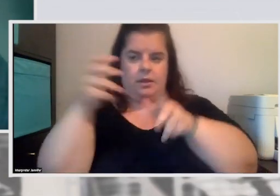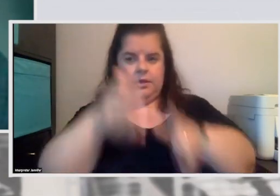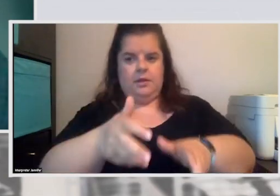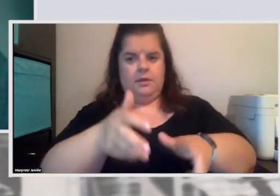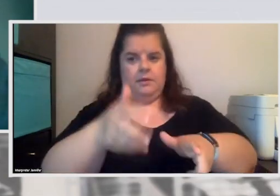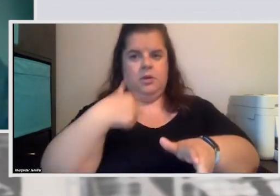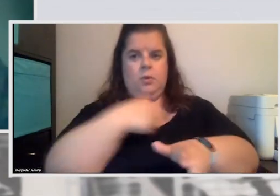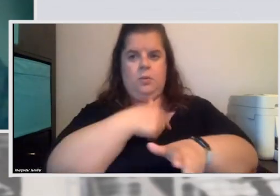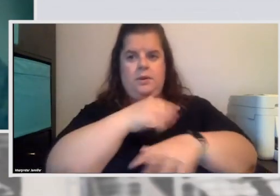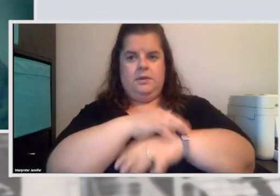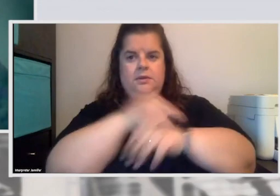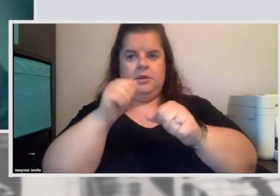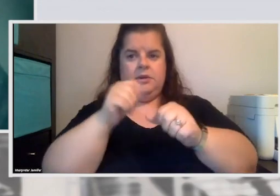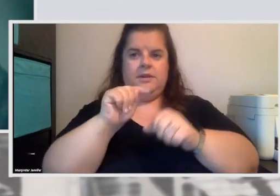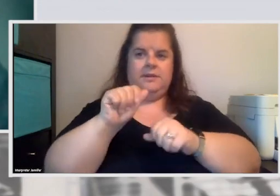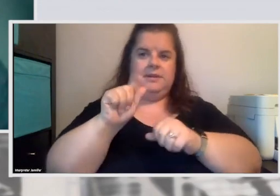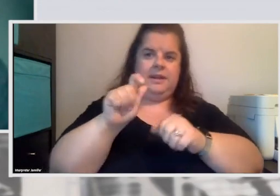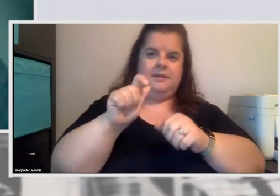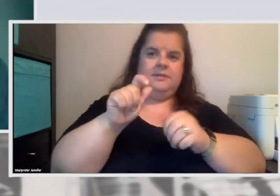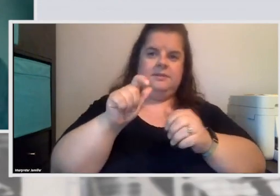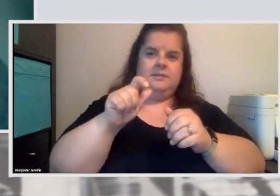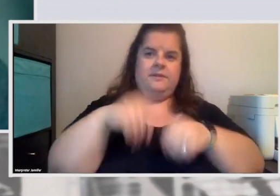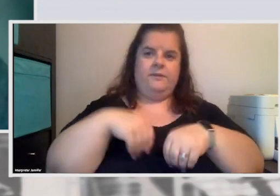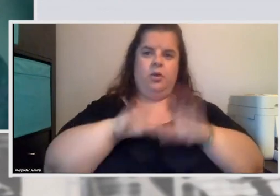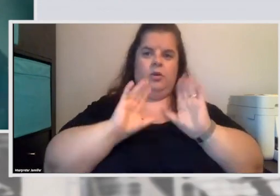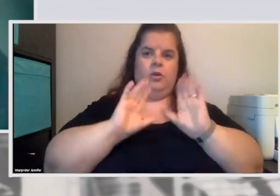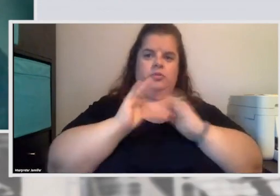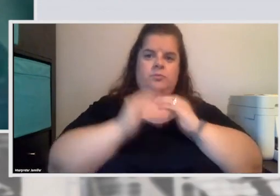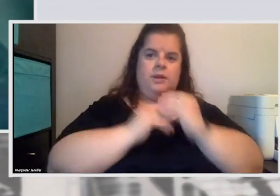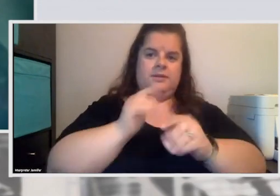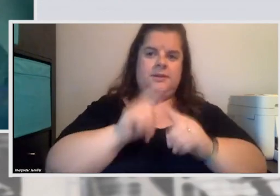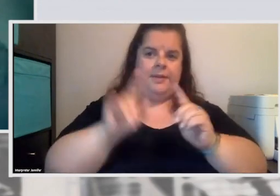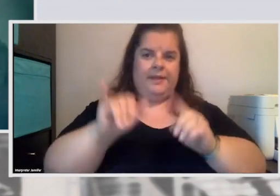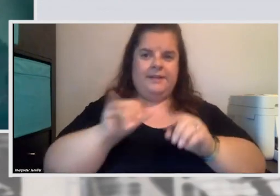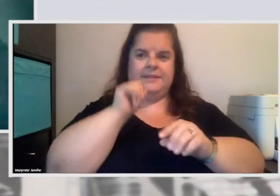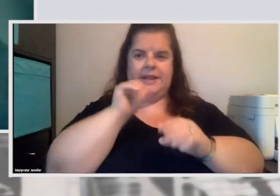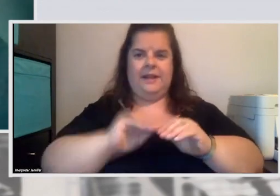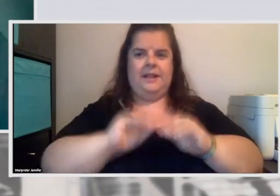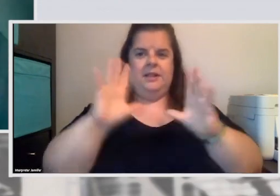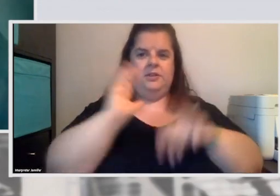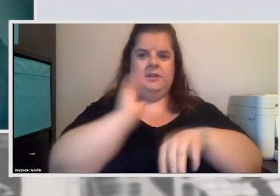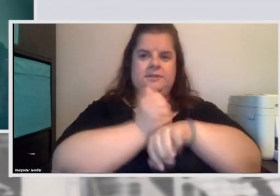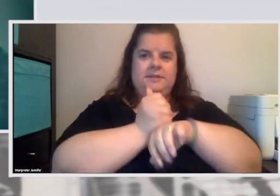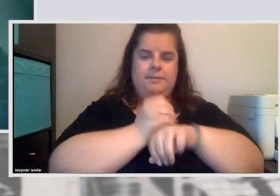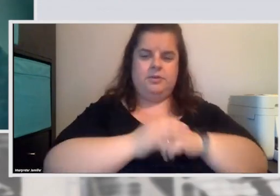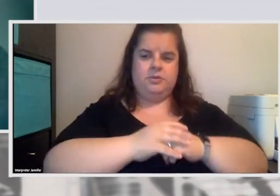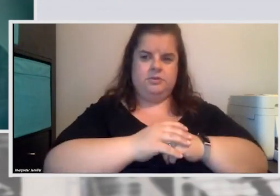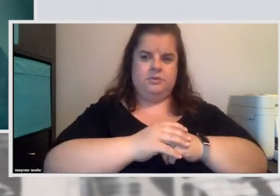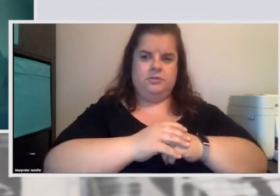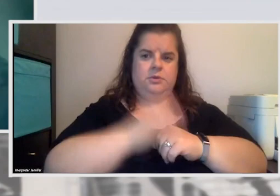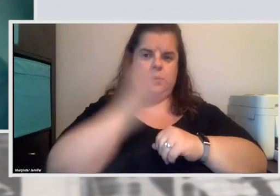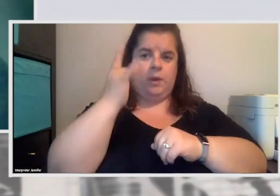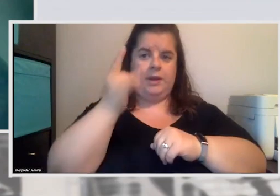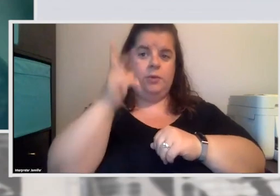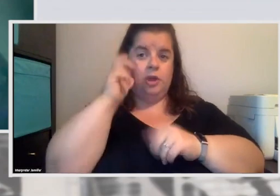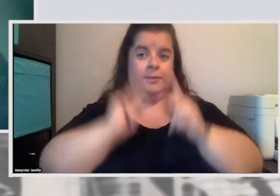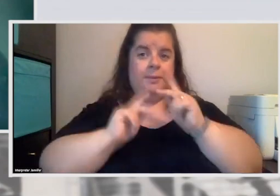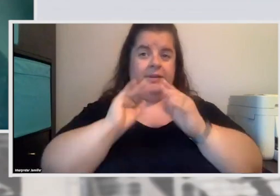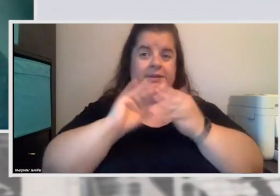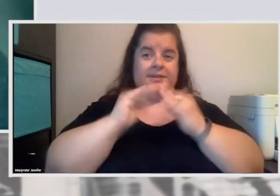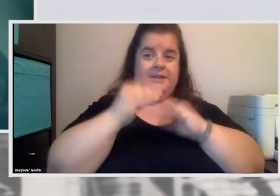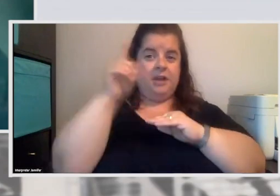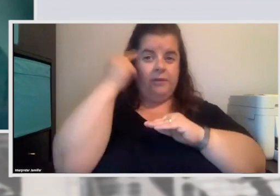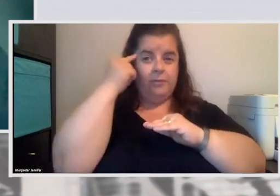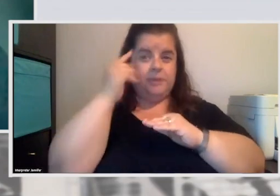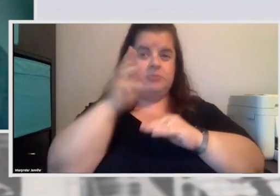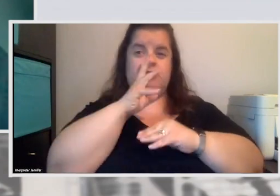it through the tax foreclosure process, but that ownership isn't clearly established. That's why you've heard folks in city government talking for many years